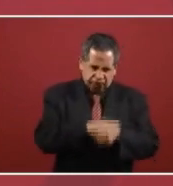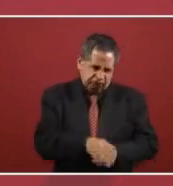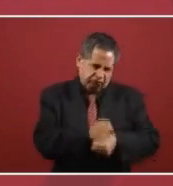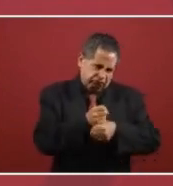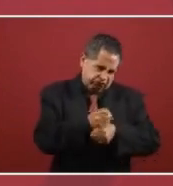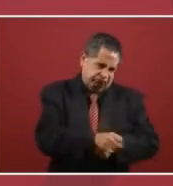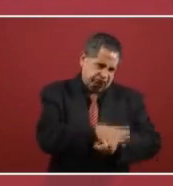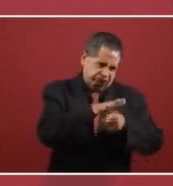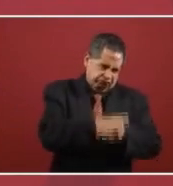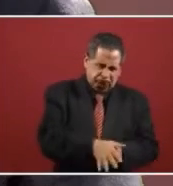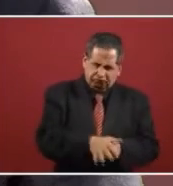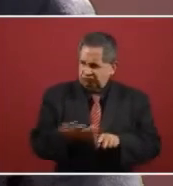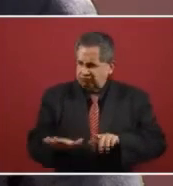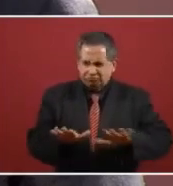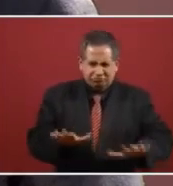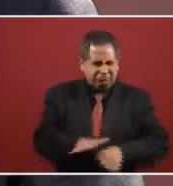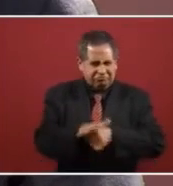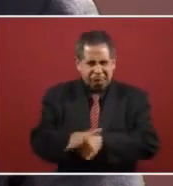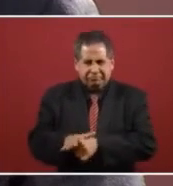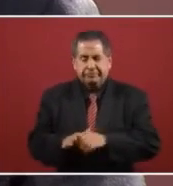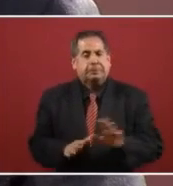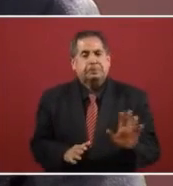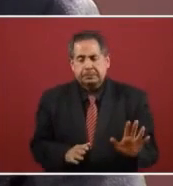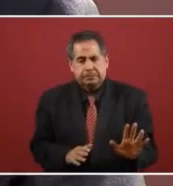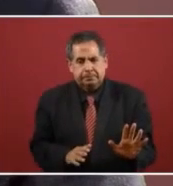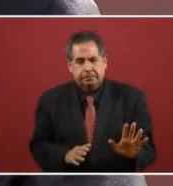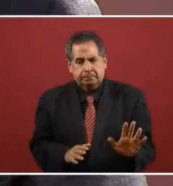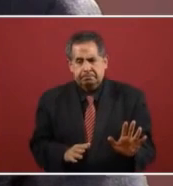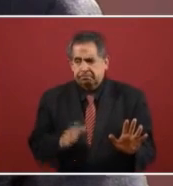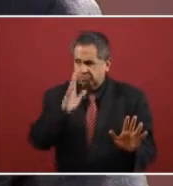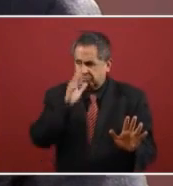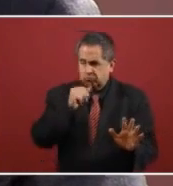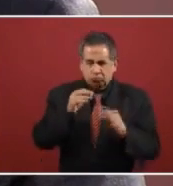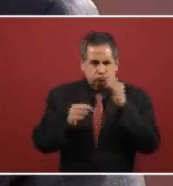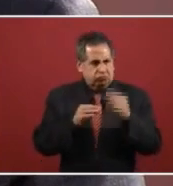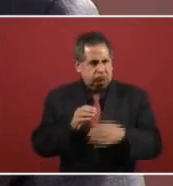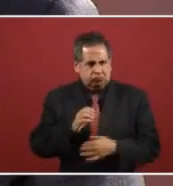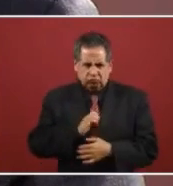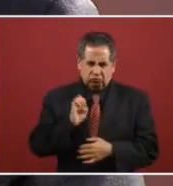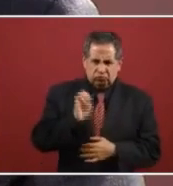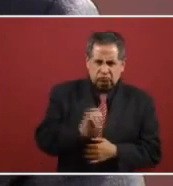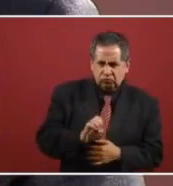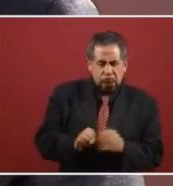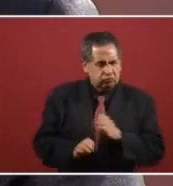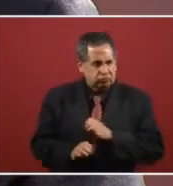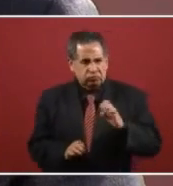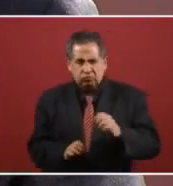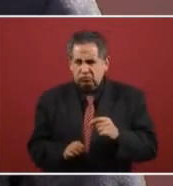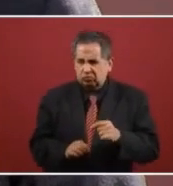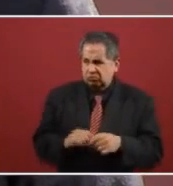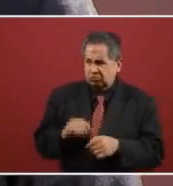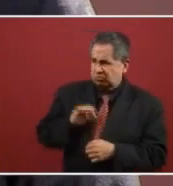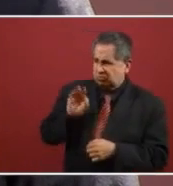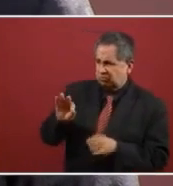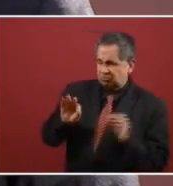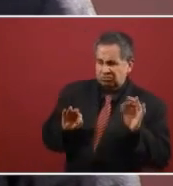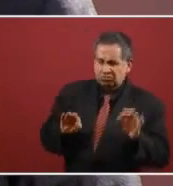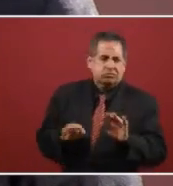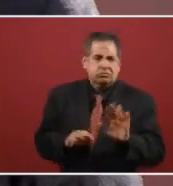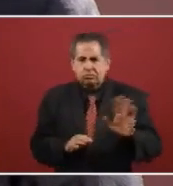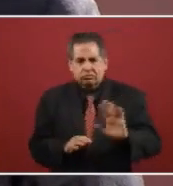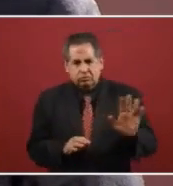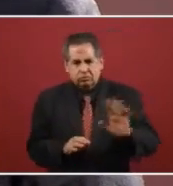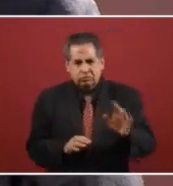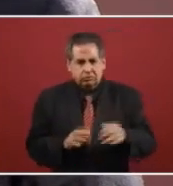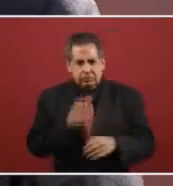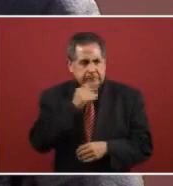measures, fuerza, and you should not do anything by que no force, se puede that you cannot fomentar el odio, encourage hate, que no se puede